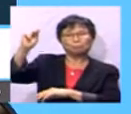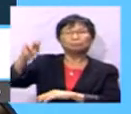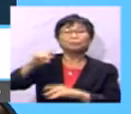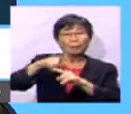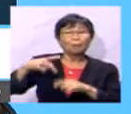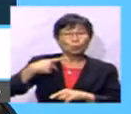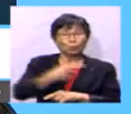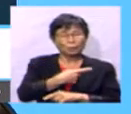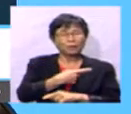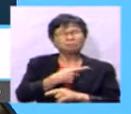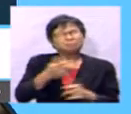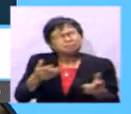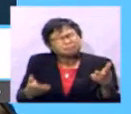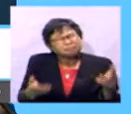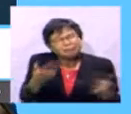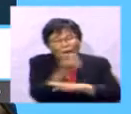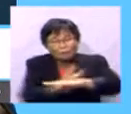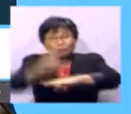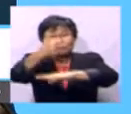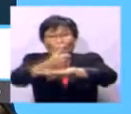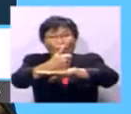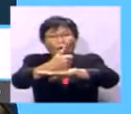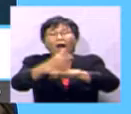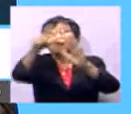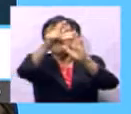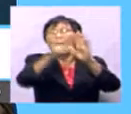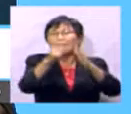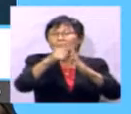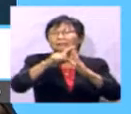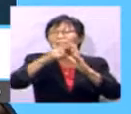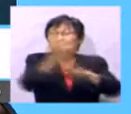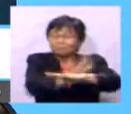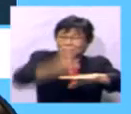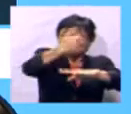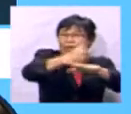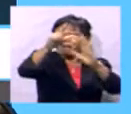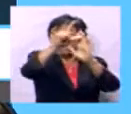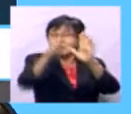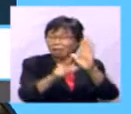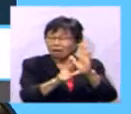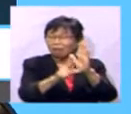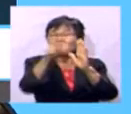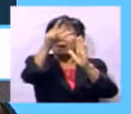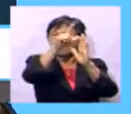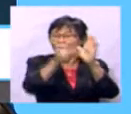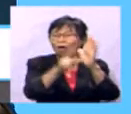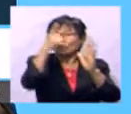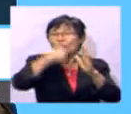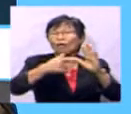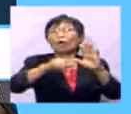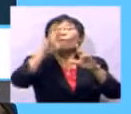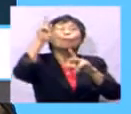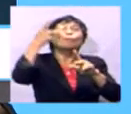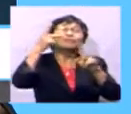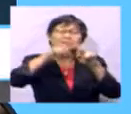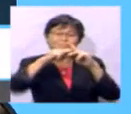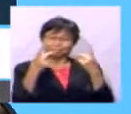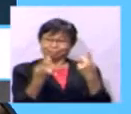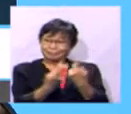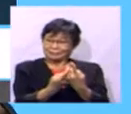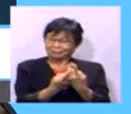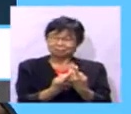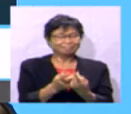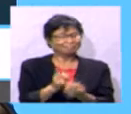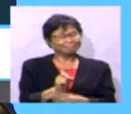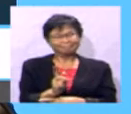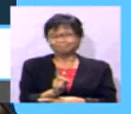we are going to formulate a law for the financing of political parties which will